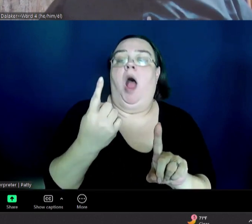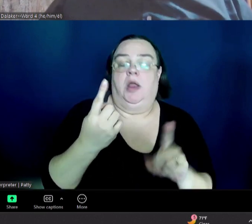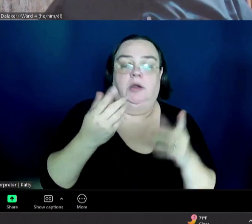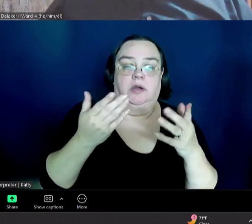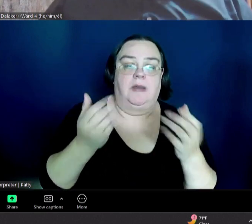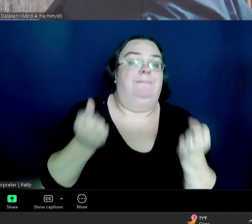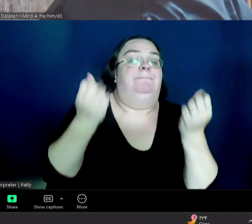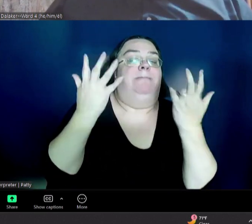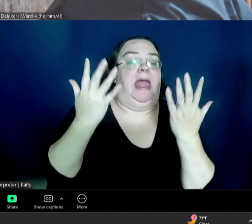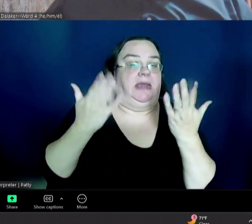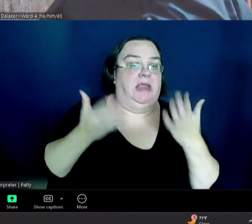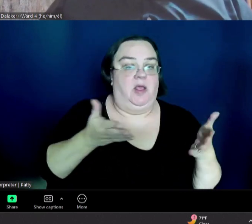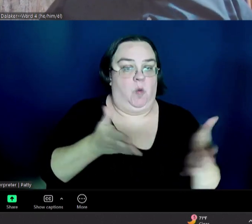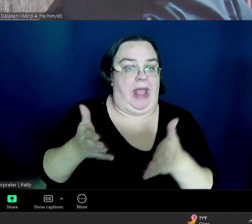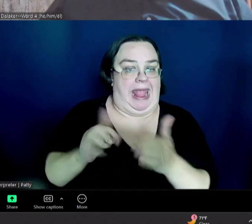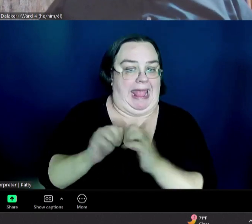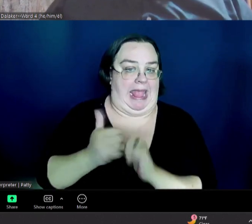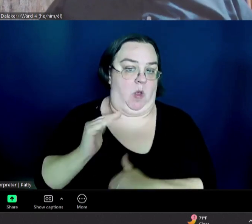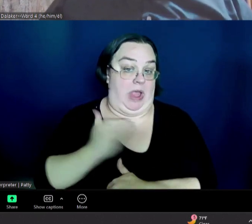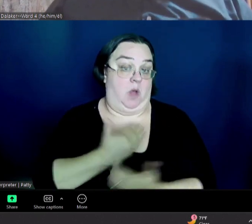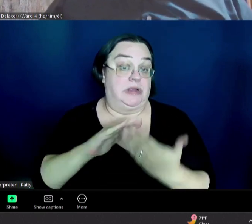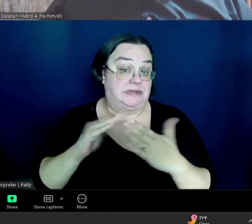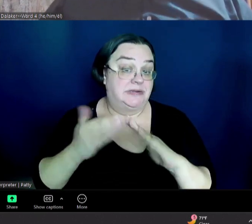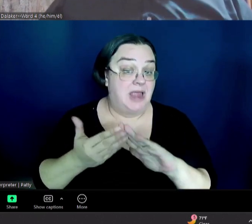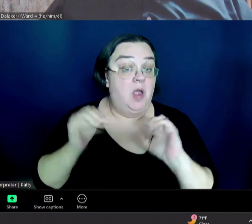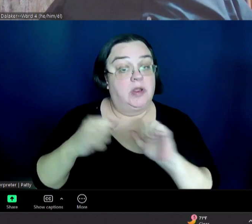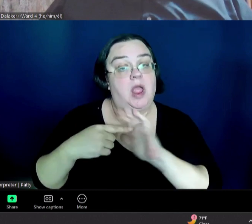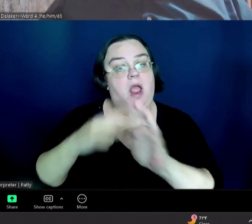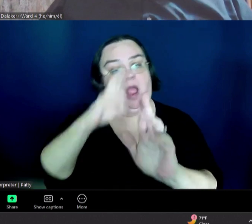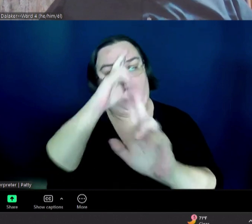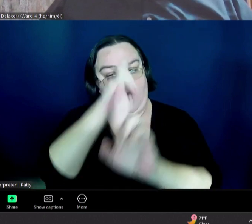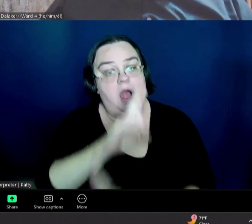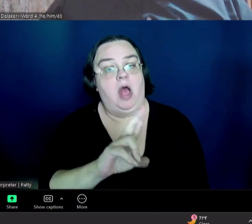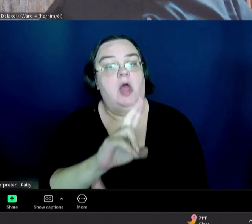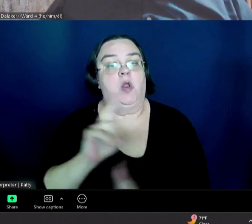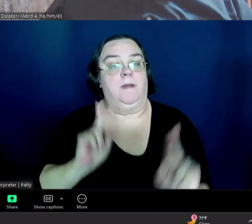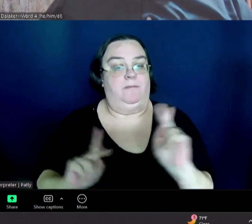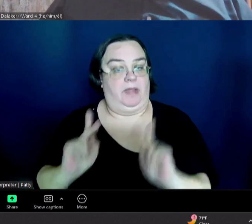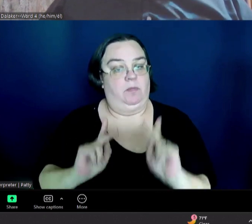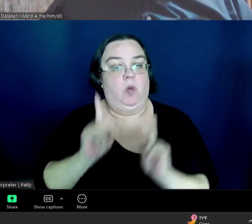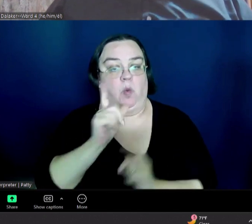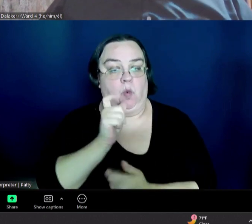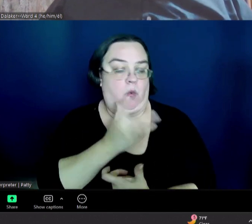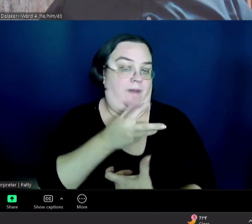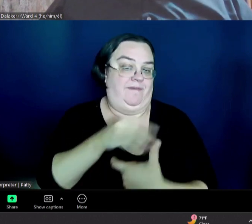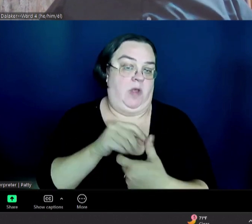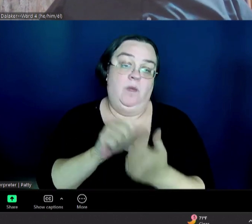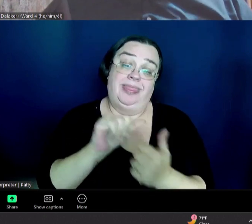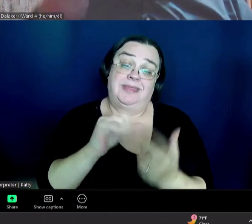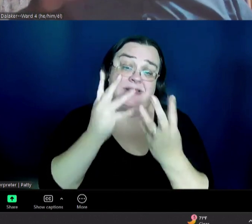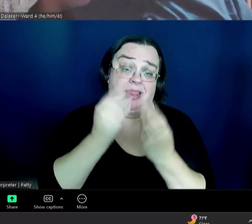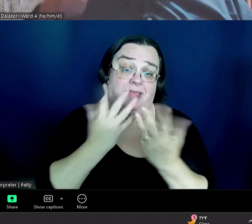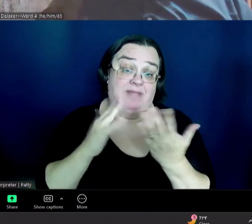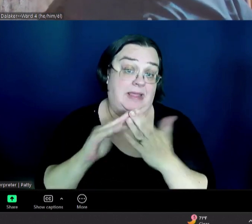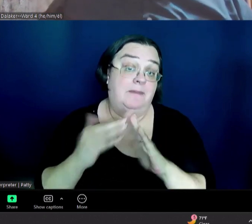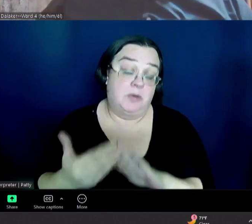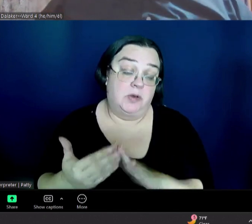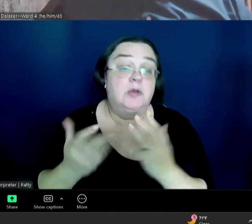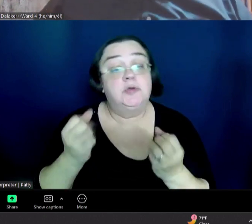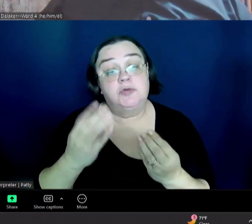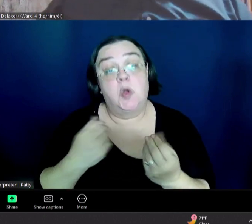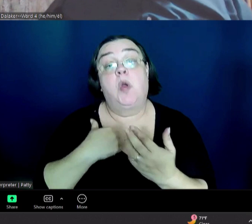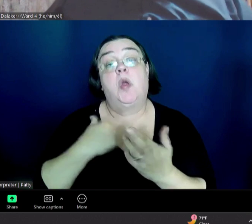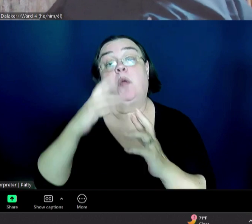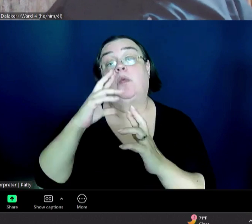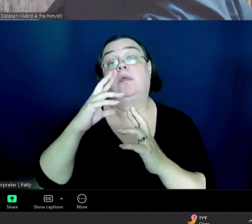how our town can honor individuals that are part of this lovely community. So I respectfully